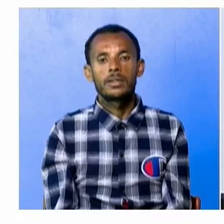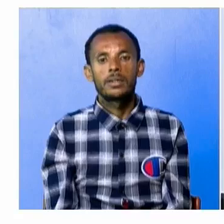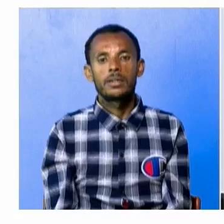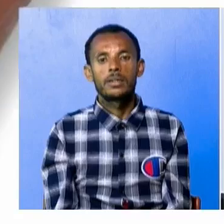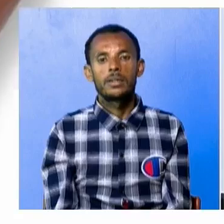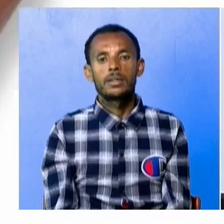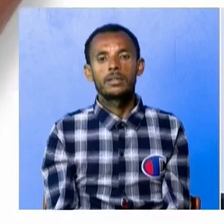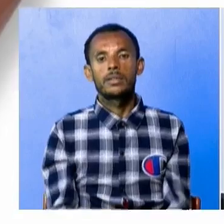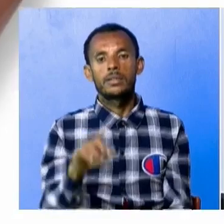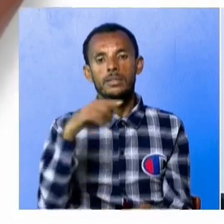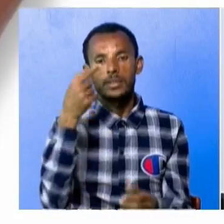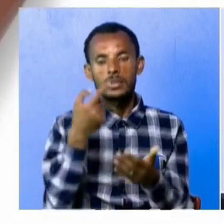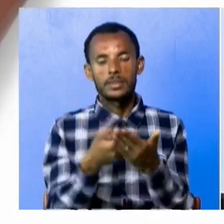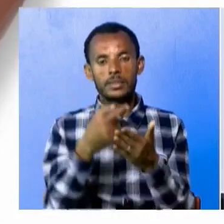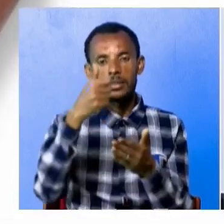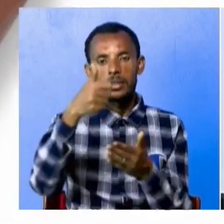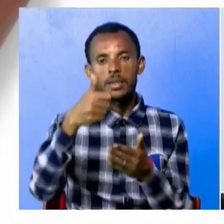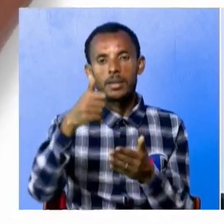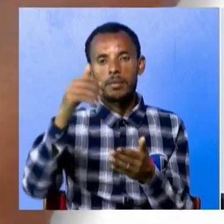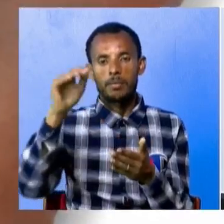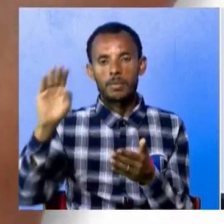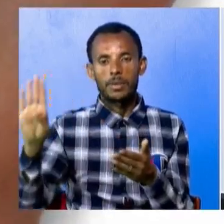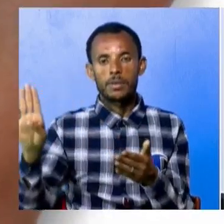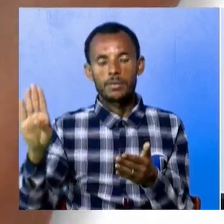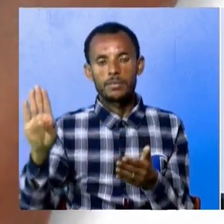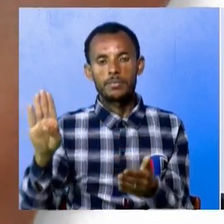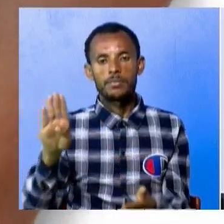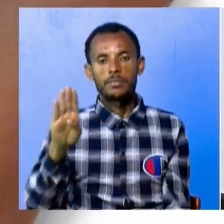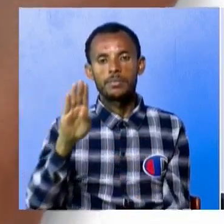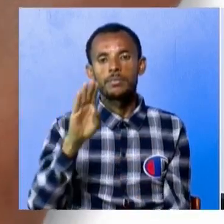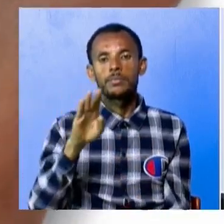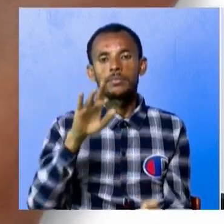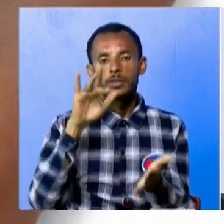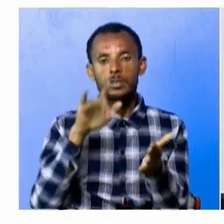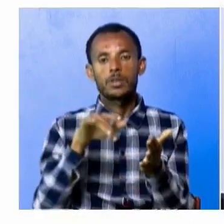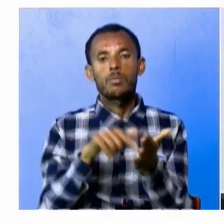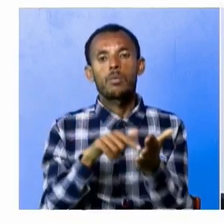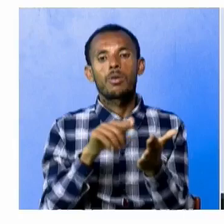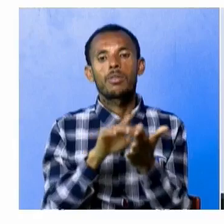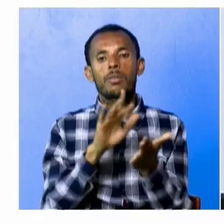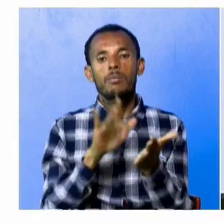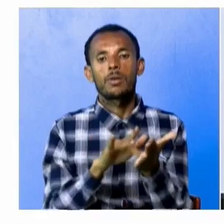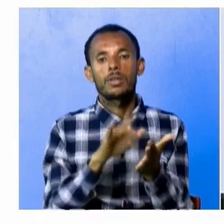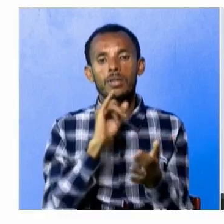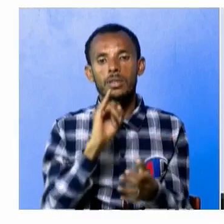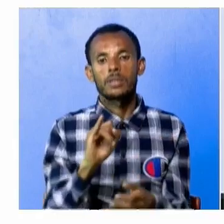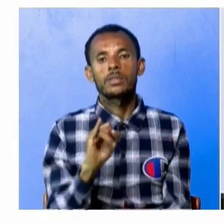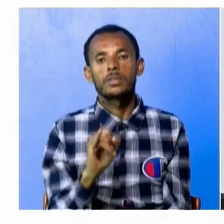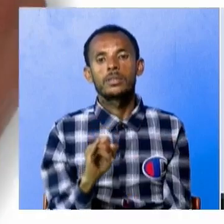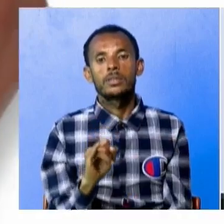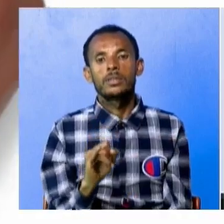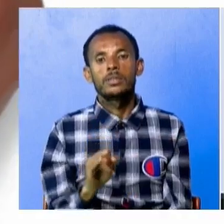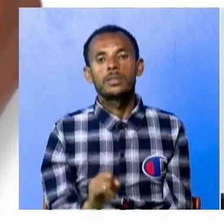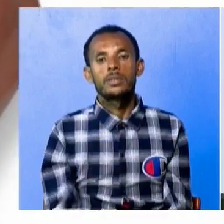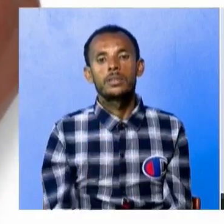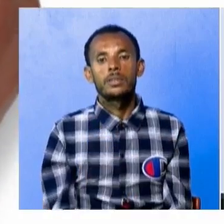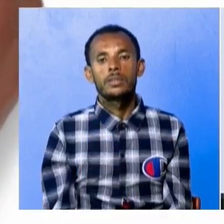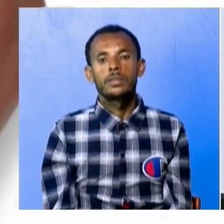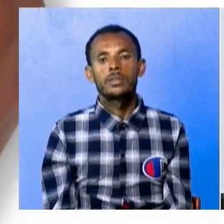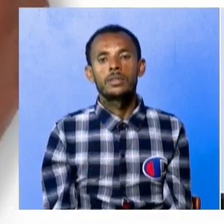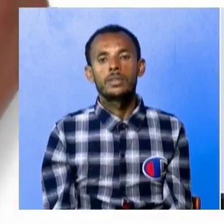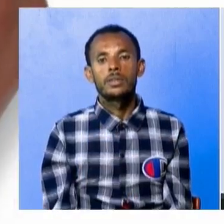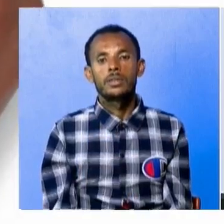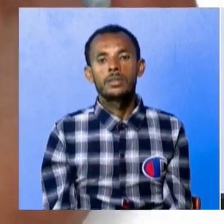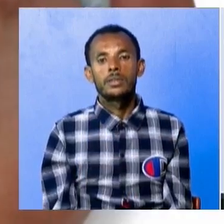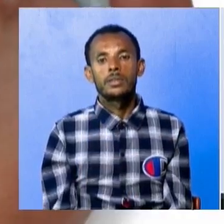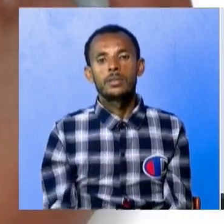Say this is A, B, say this point is, we don't need this point, okay? We don't